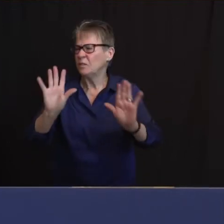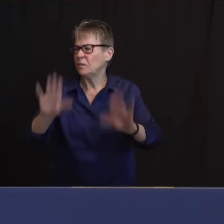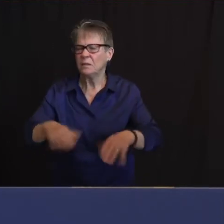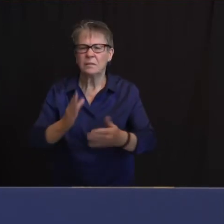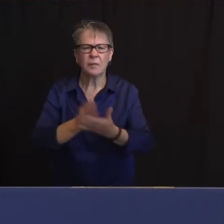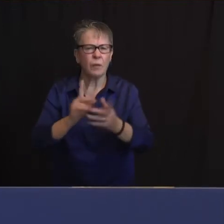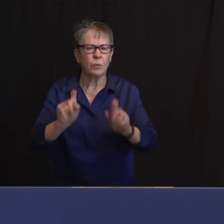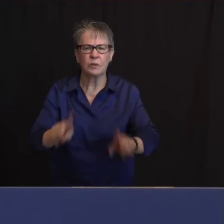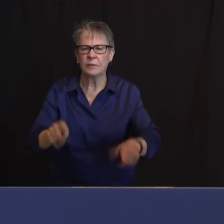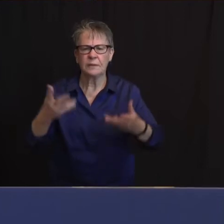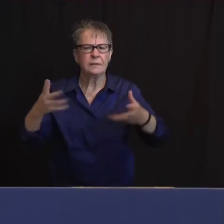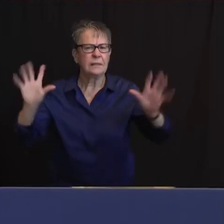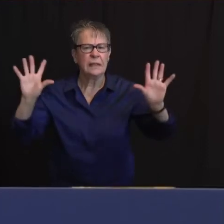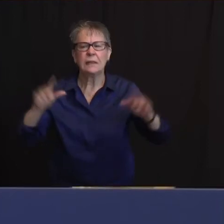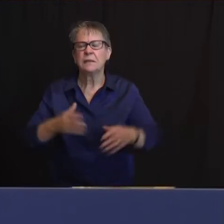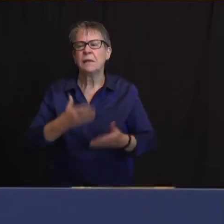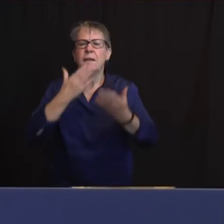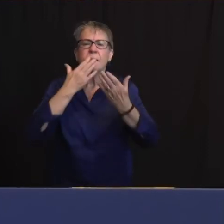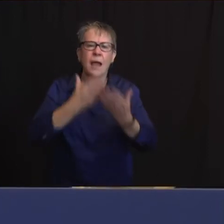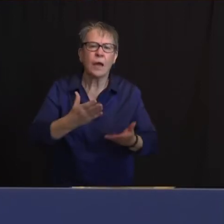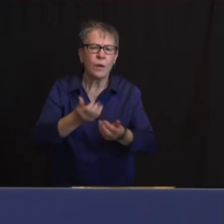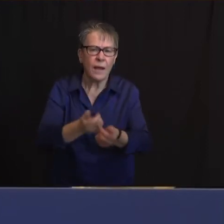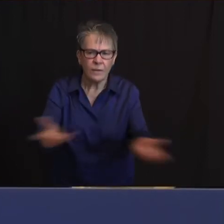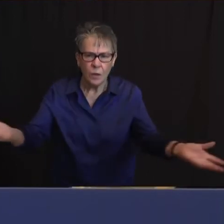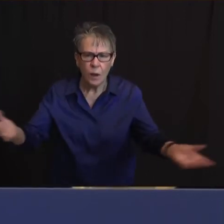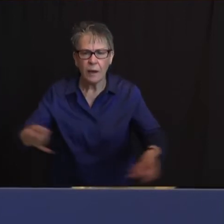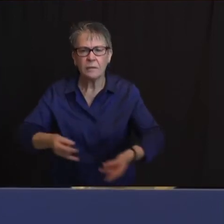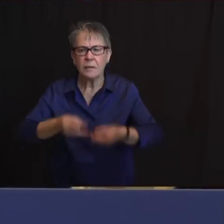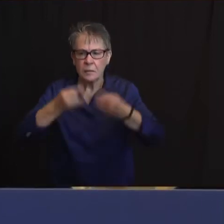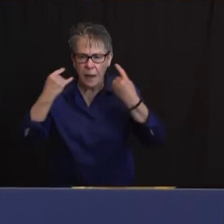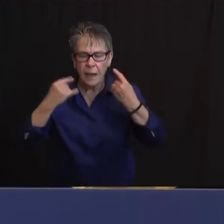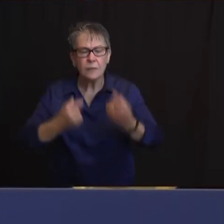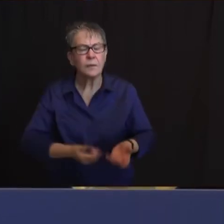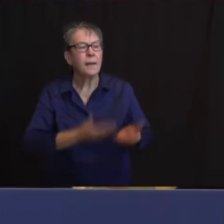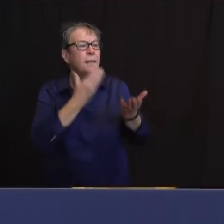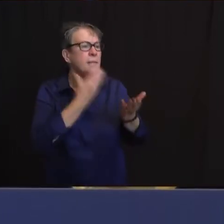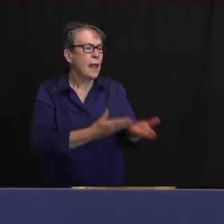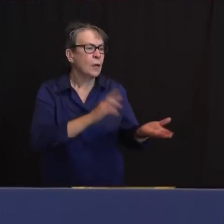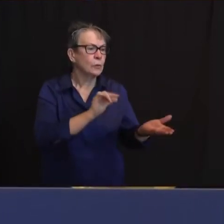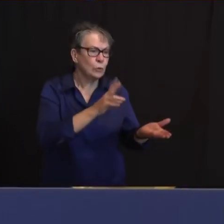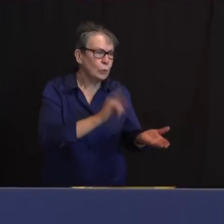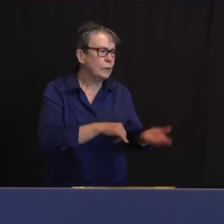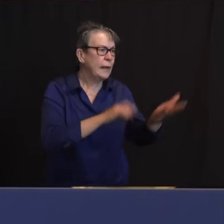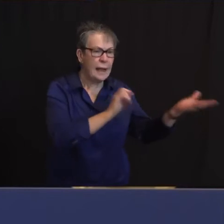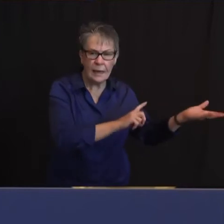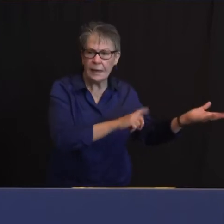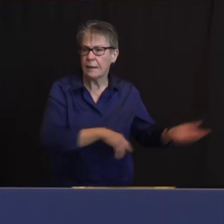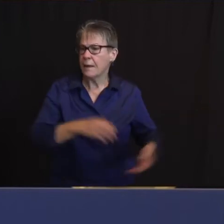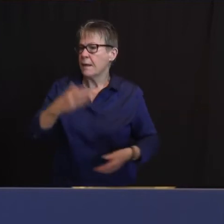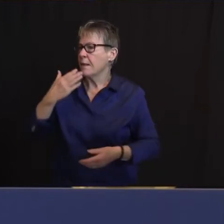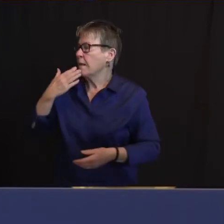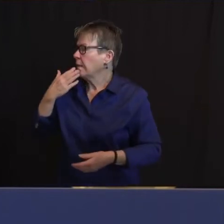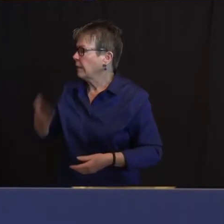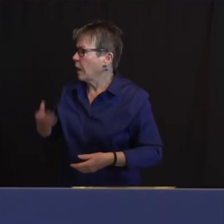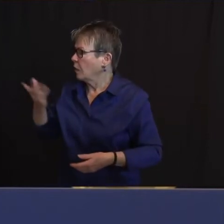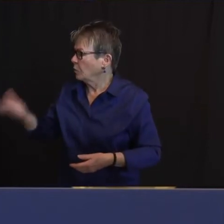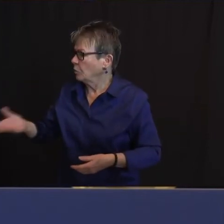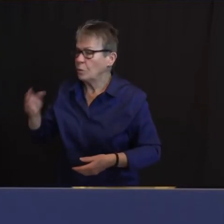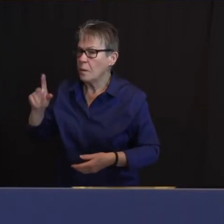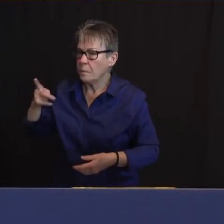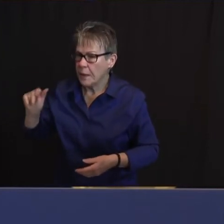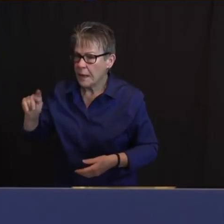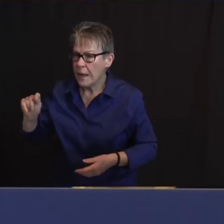With that, thank you, everybody. Judy and Ed, thank you. As always, Pat likewise, Jared, Paramount, Mahan.